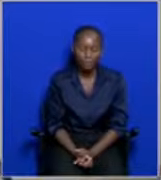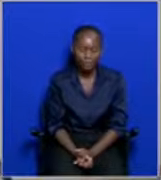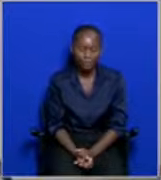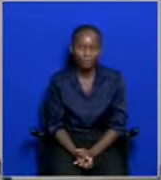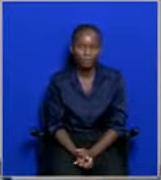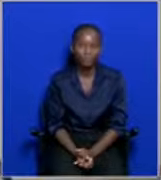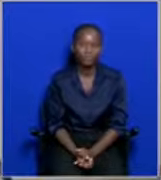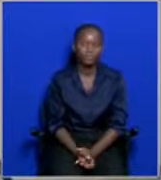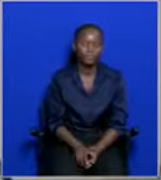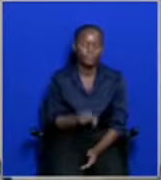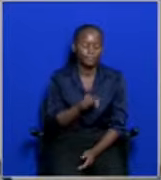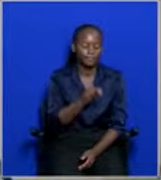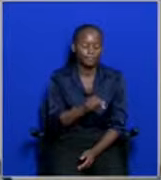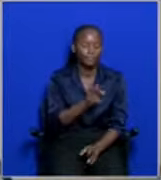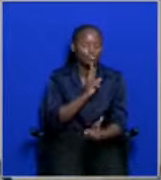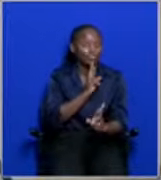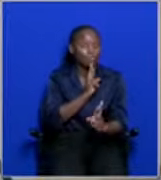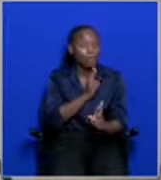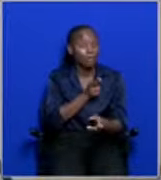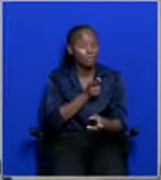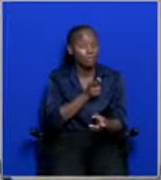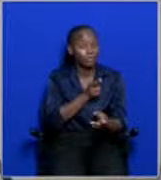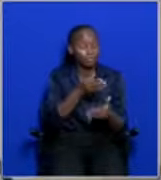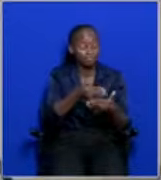starting at page 226,